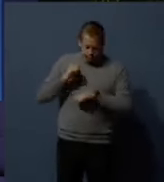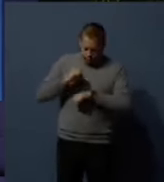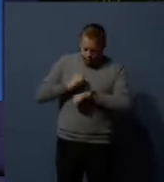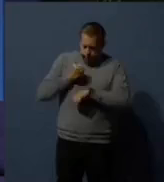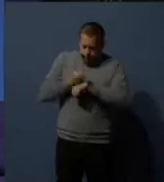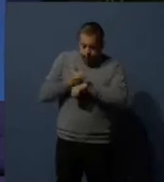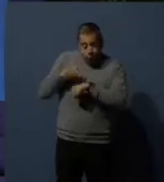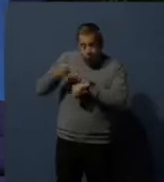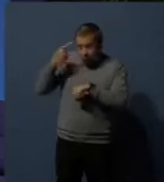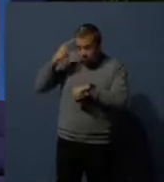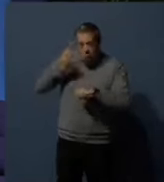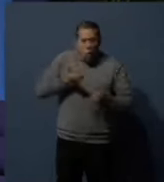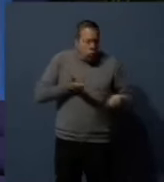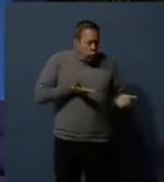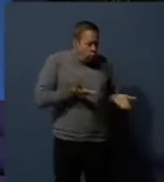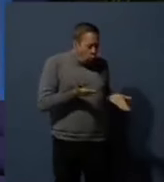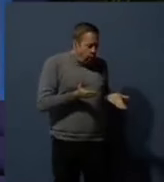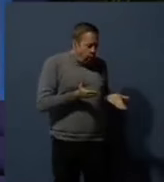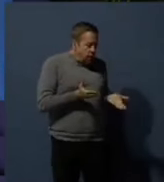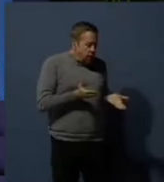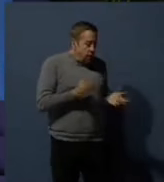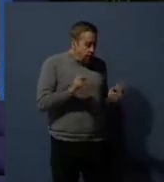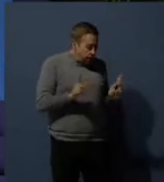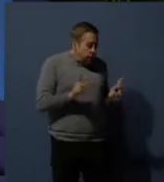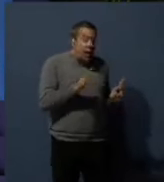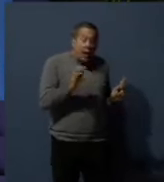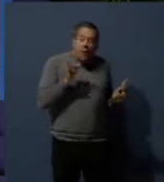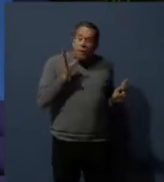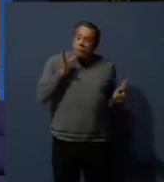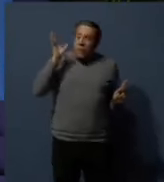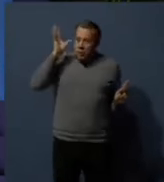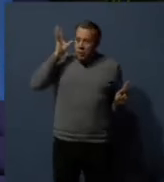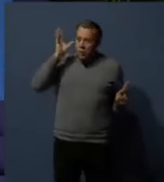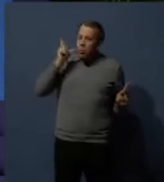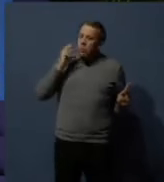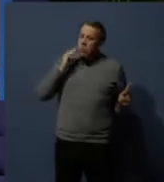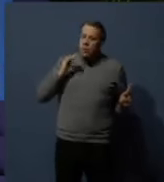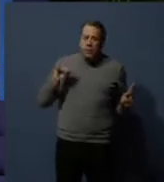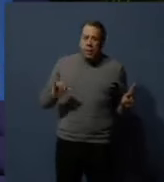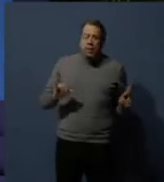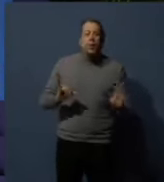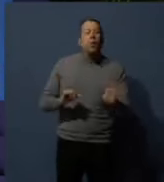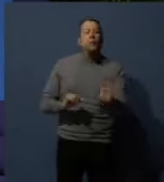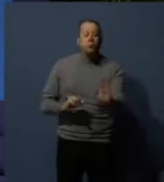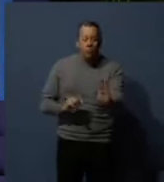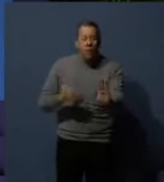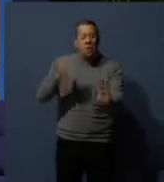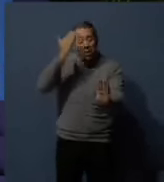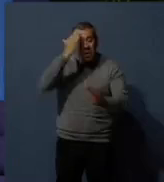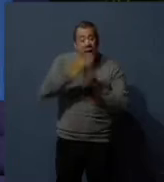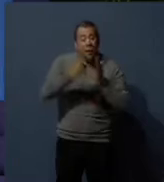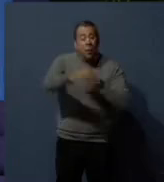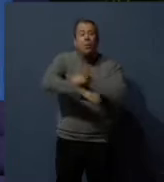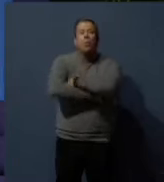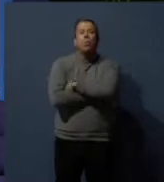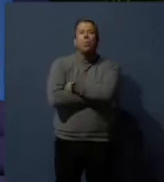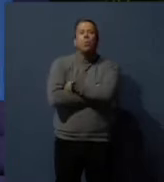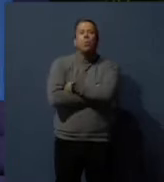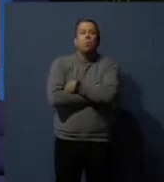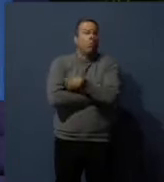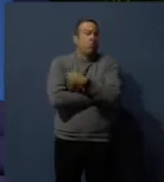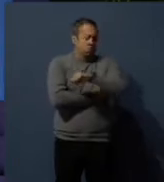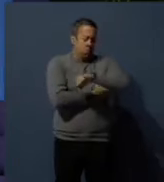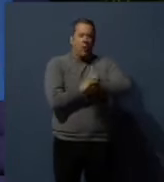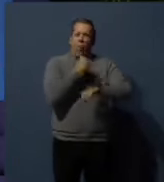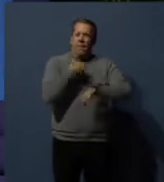serve the people and the parents that are in those particular situations. Now, I know what you're thinking. Well, I don't have a lot of time. Well, all